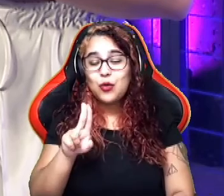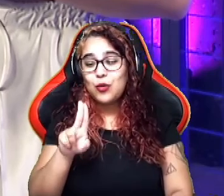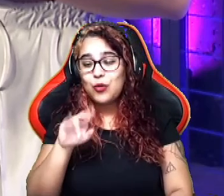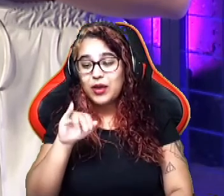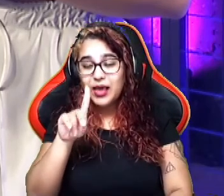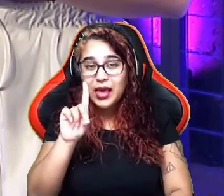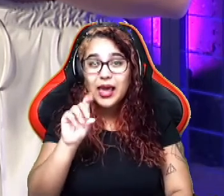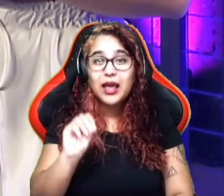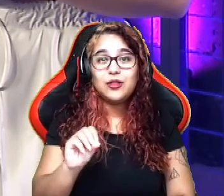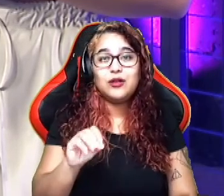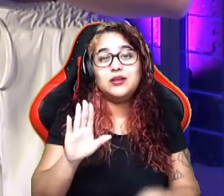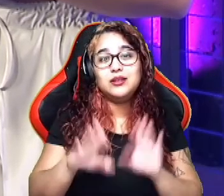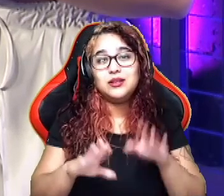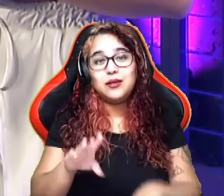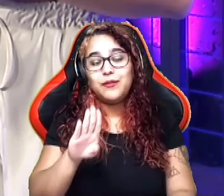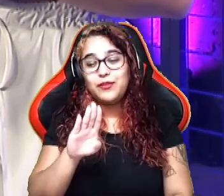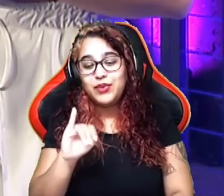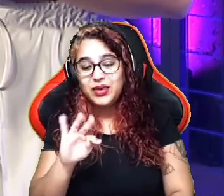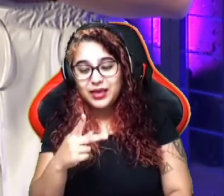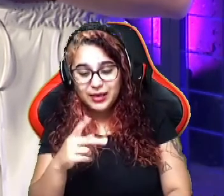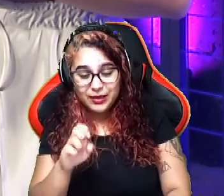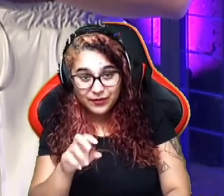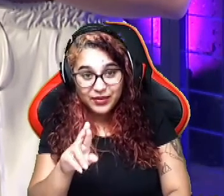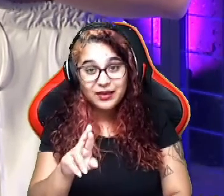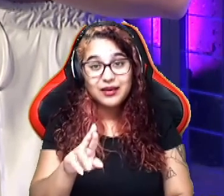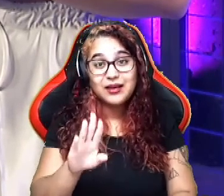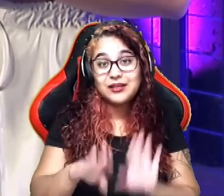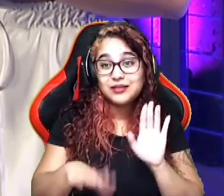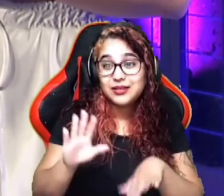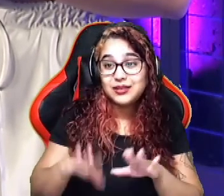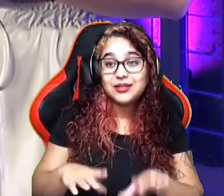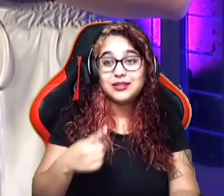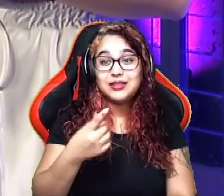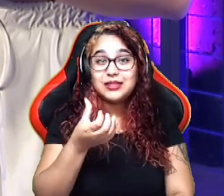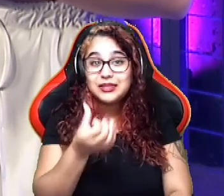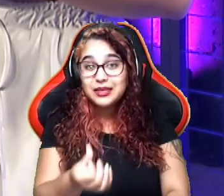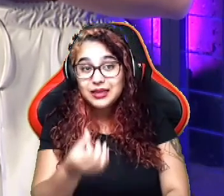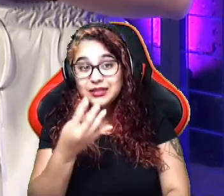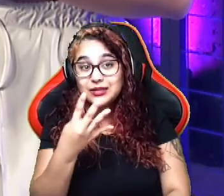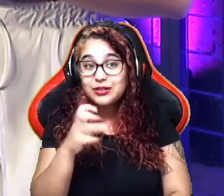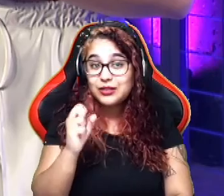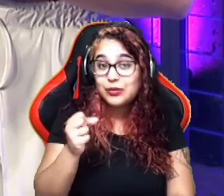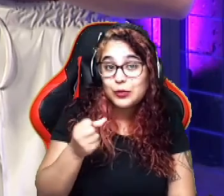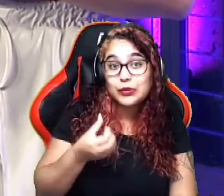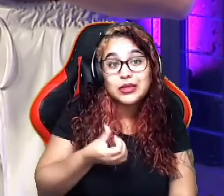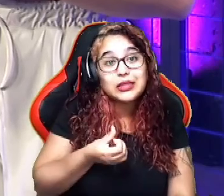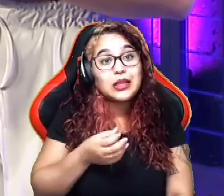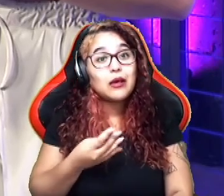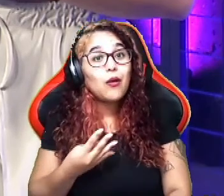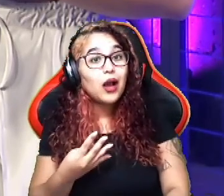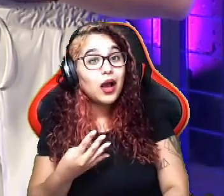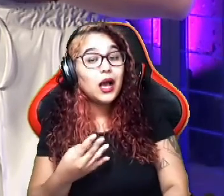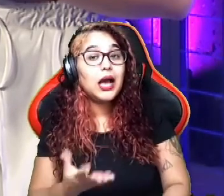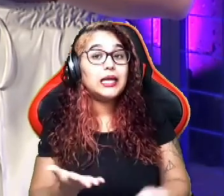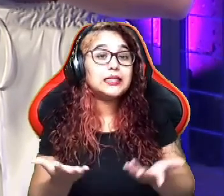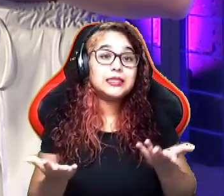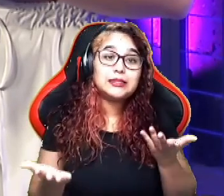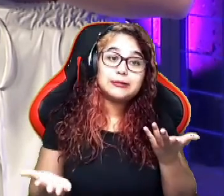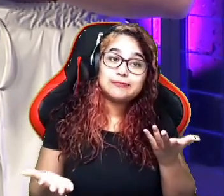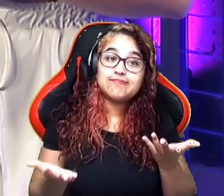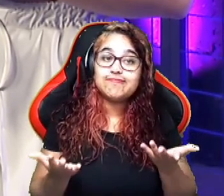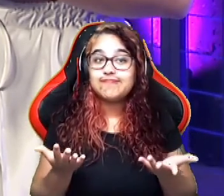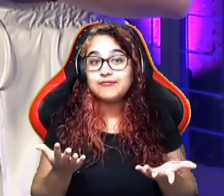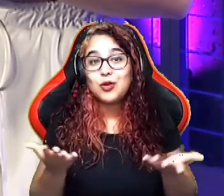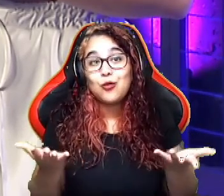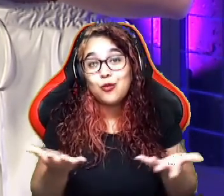So very little memory, 16 kbytes, like Renato mentioned, 64 kbytes, and so kilobytes. And